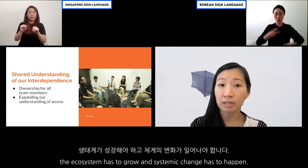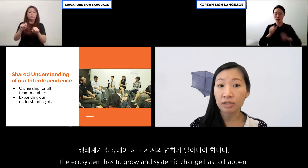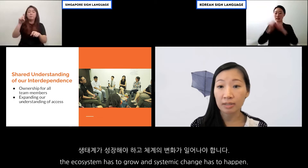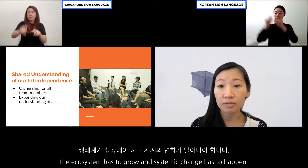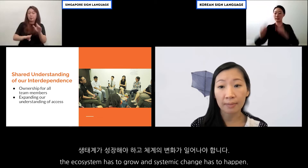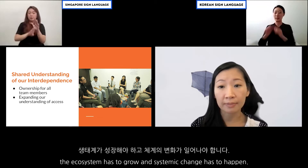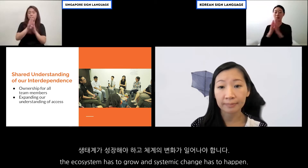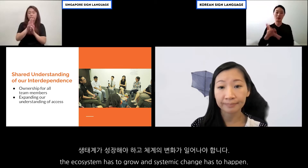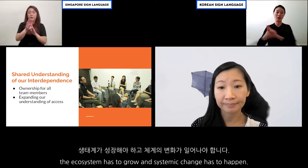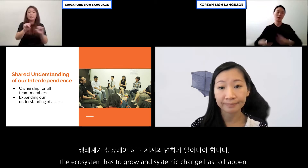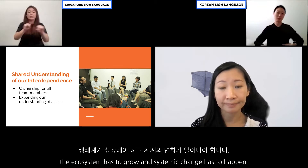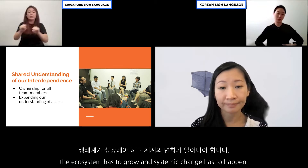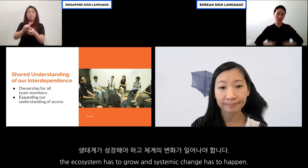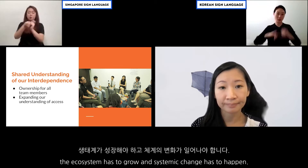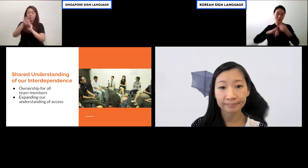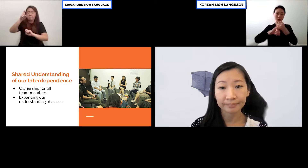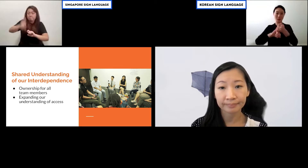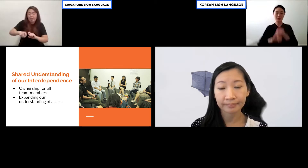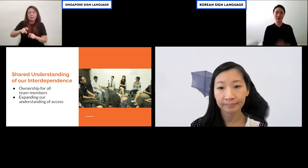systemic change has to happen.